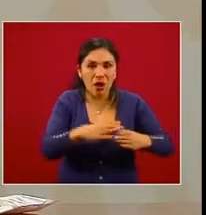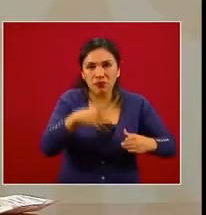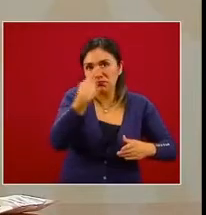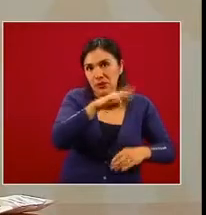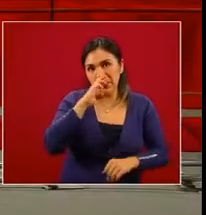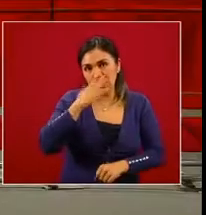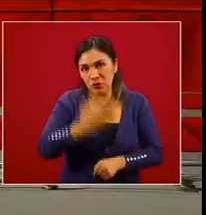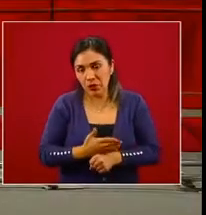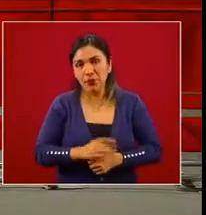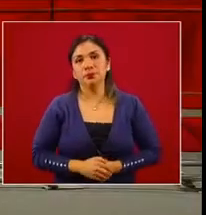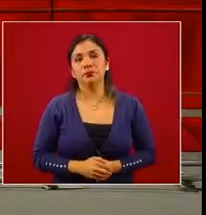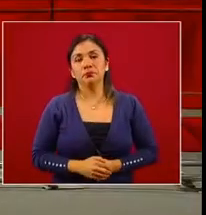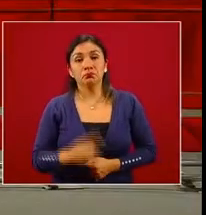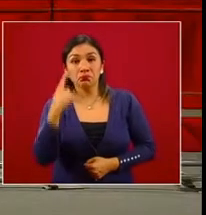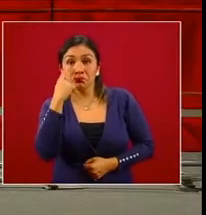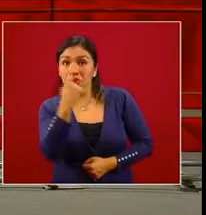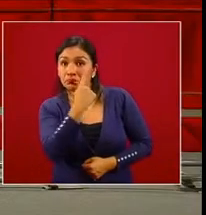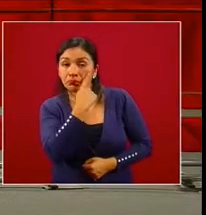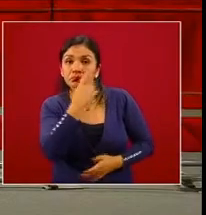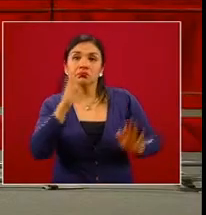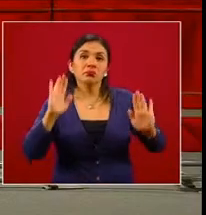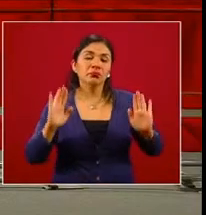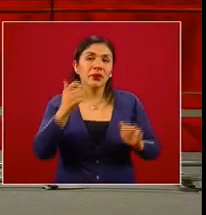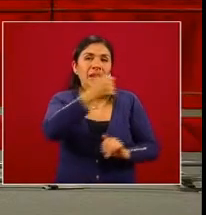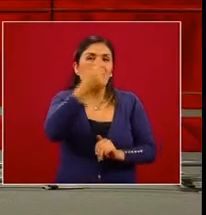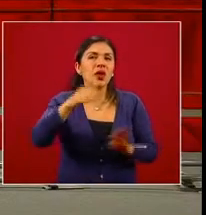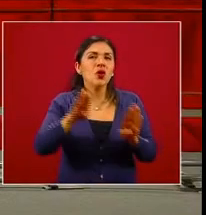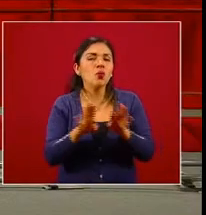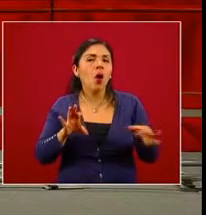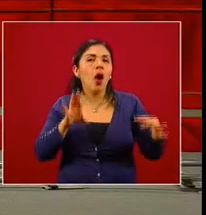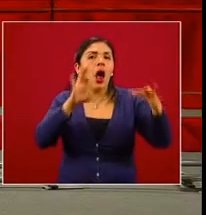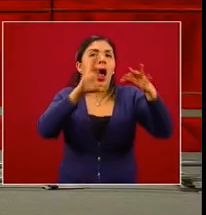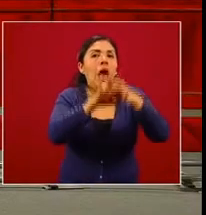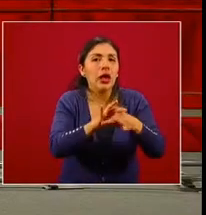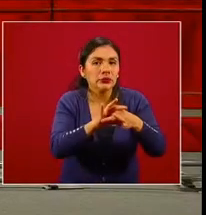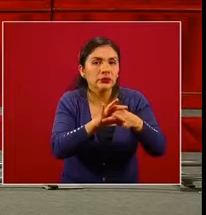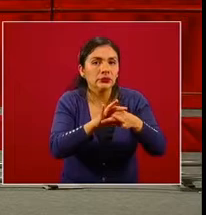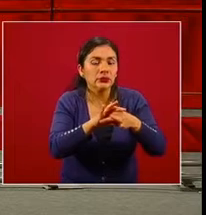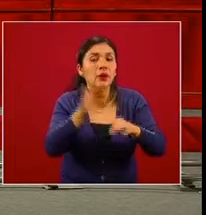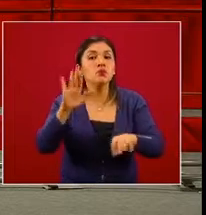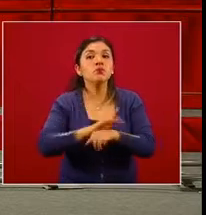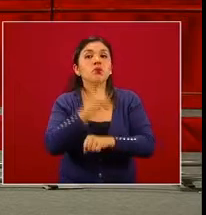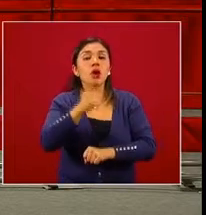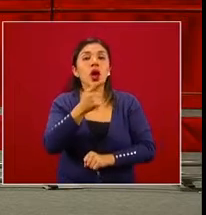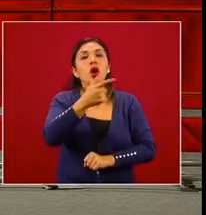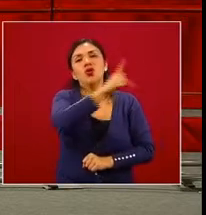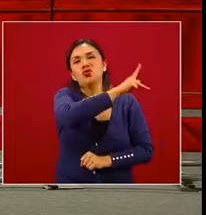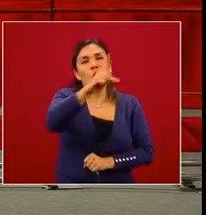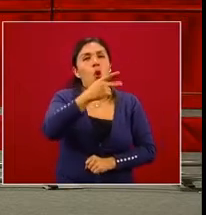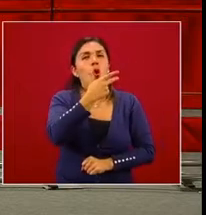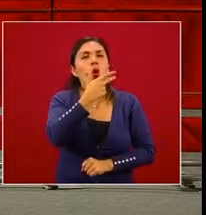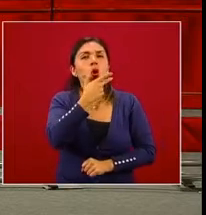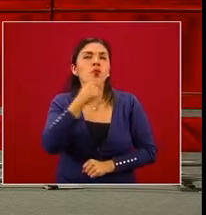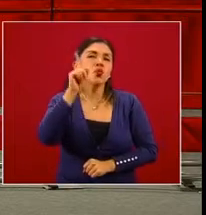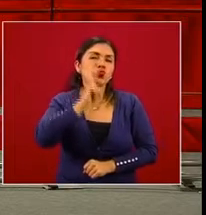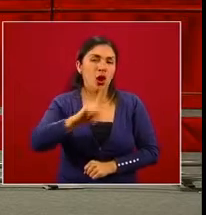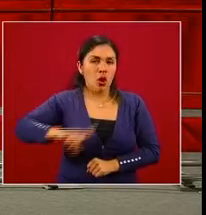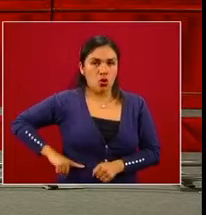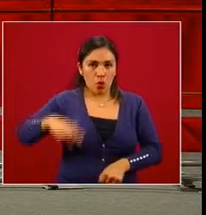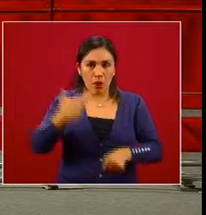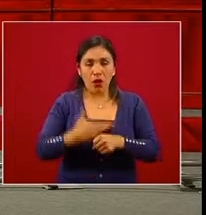own states. Now, when these two sides get together, they complement each other. Why? Because